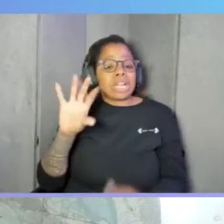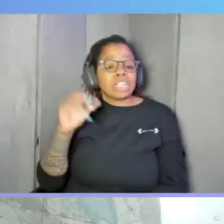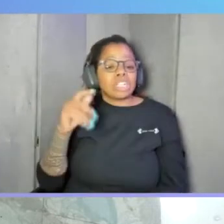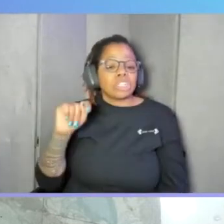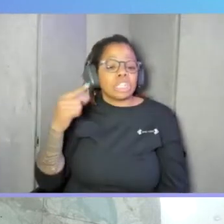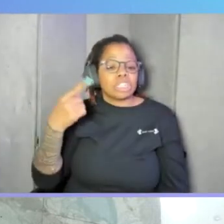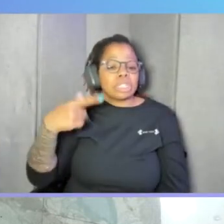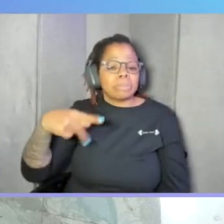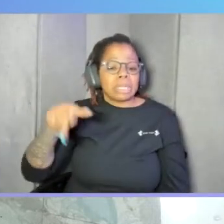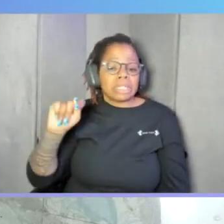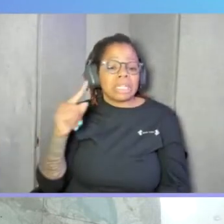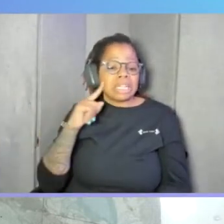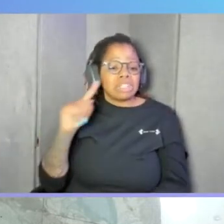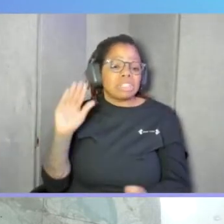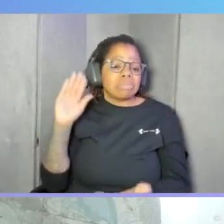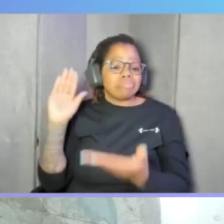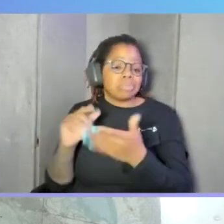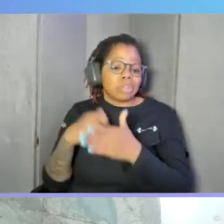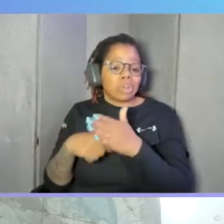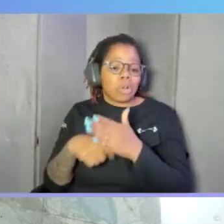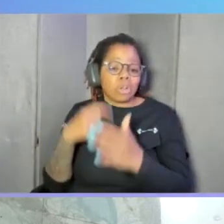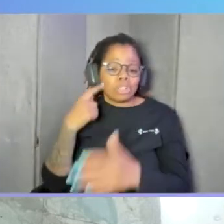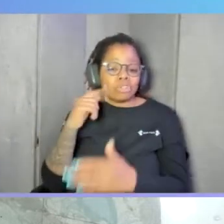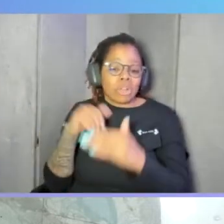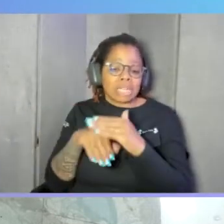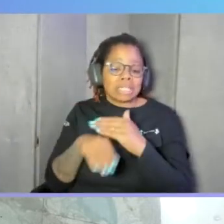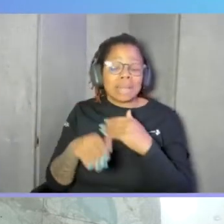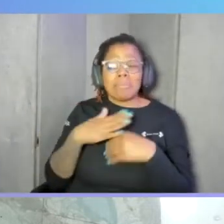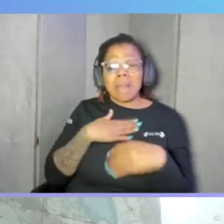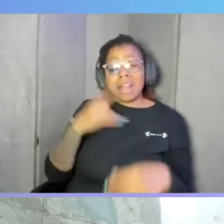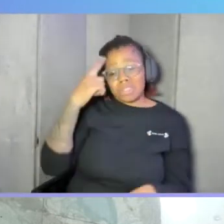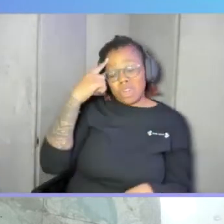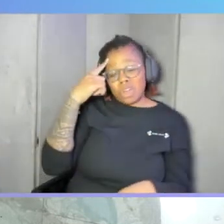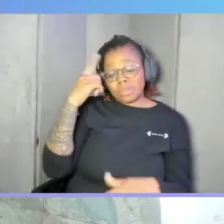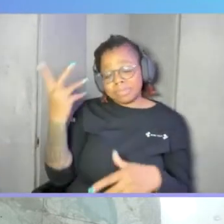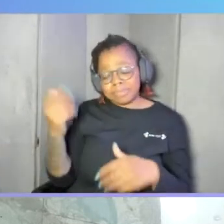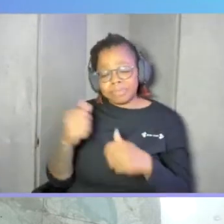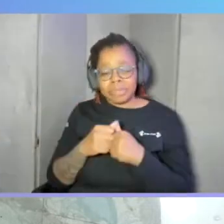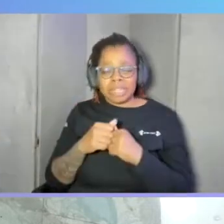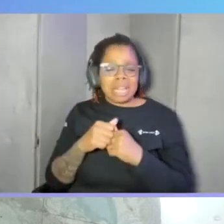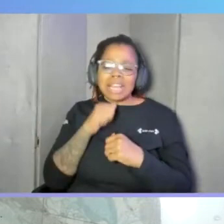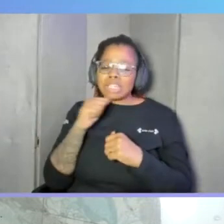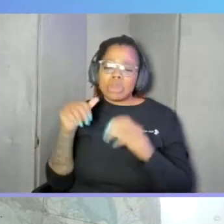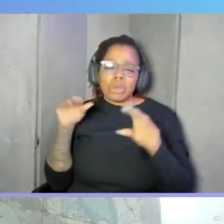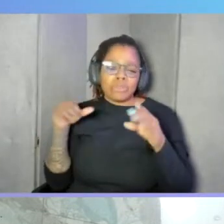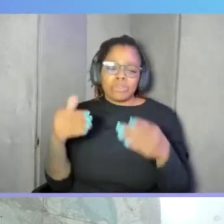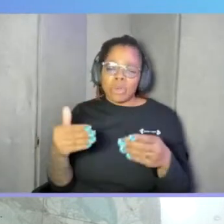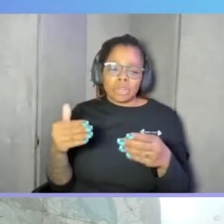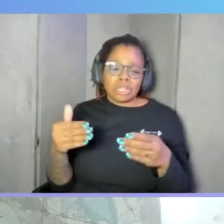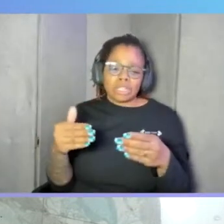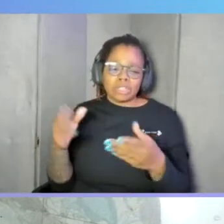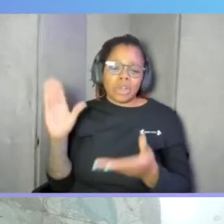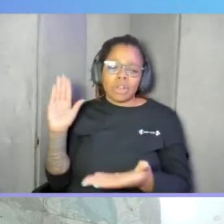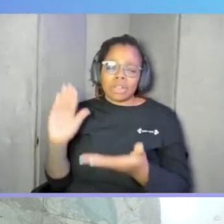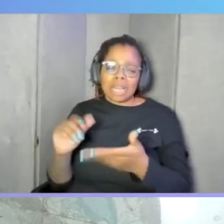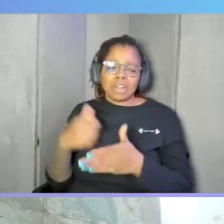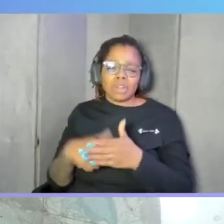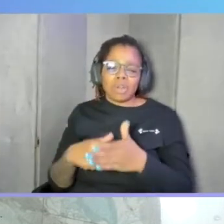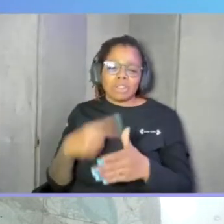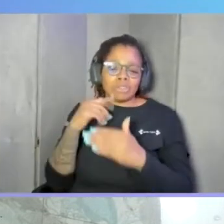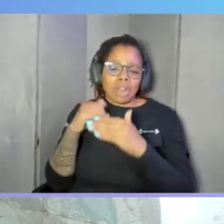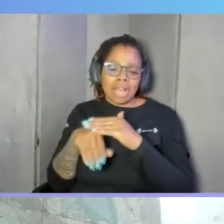of cutting accessibility costs. My thought about this is don't focus on cutting accessibility